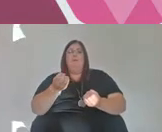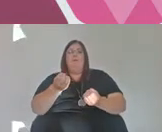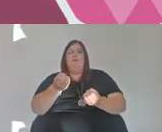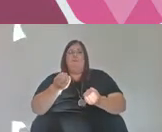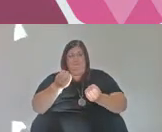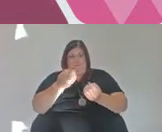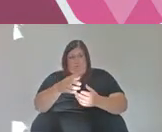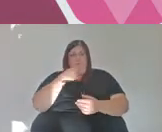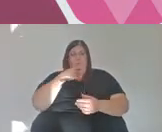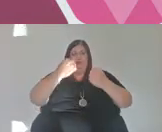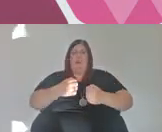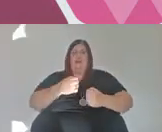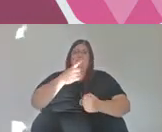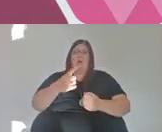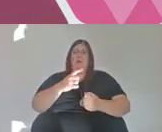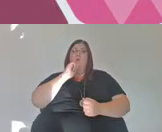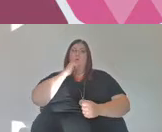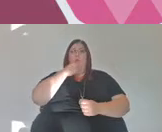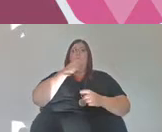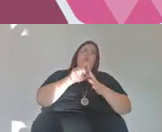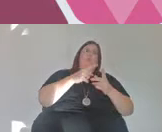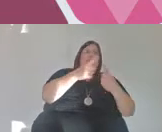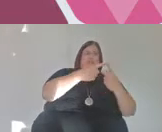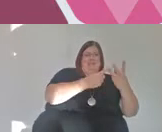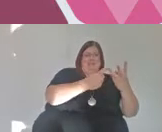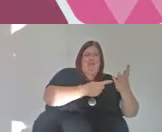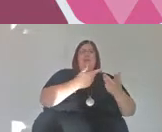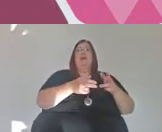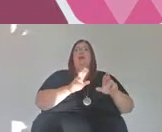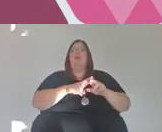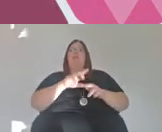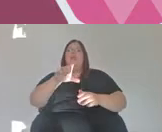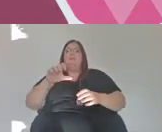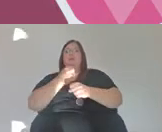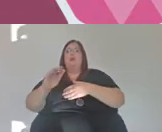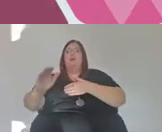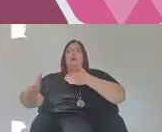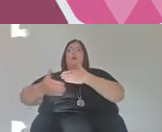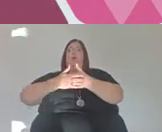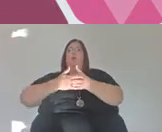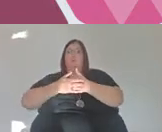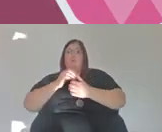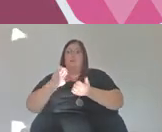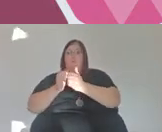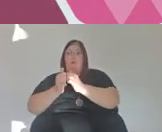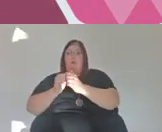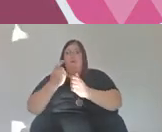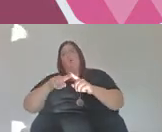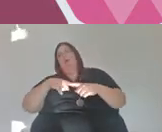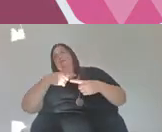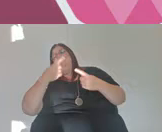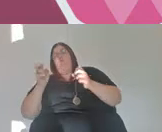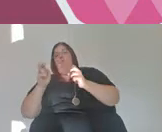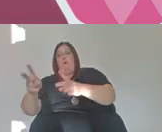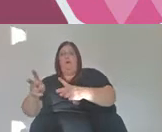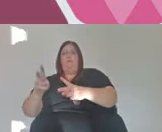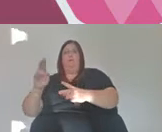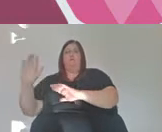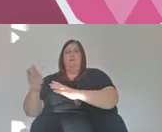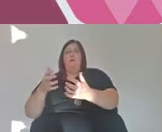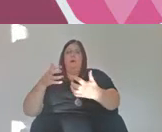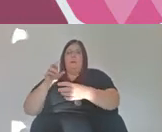through? If the CCG have closed the partnership for an alternative route of service user